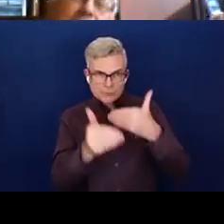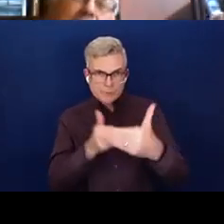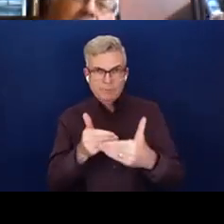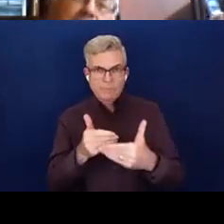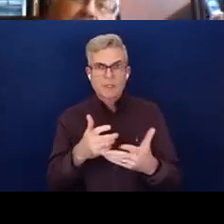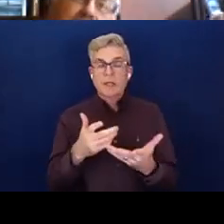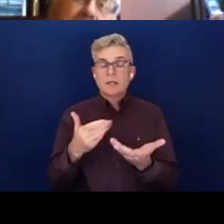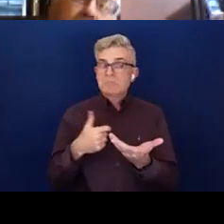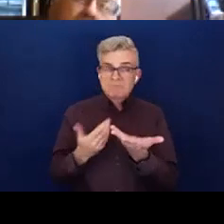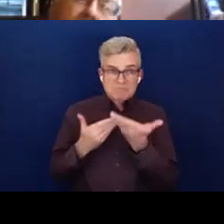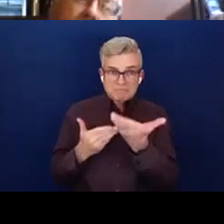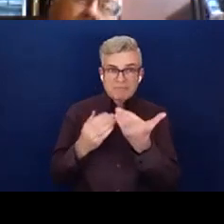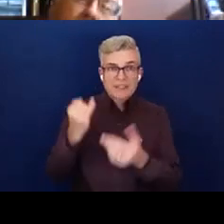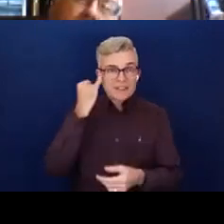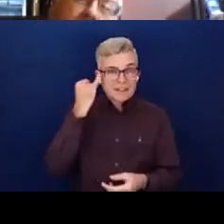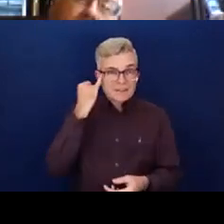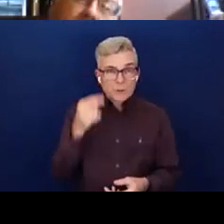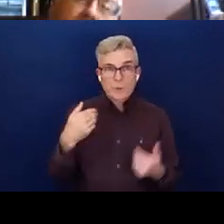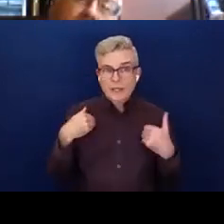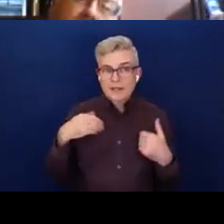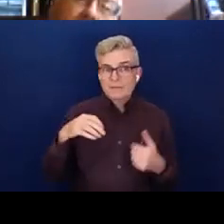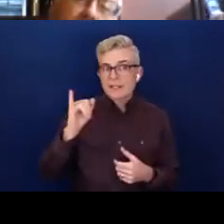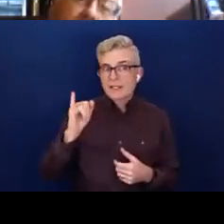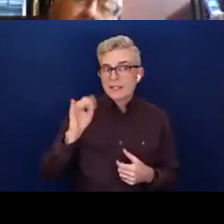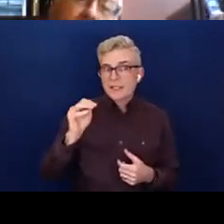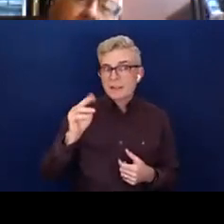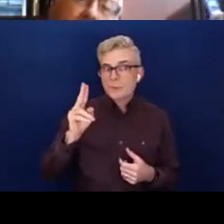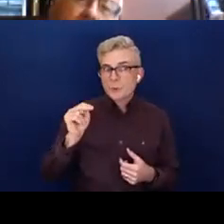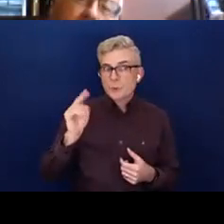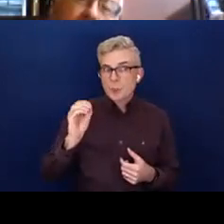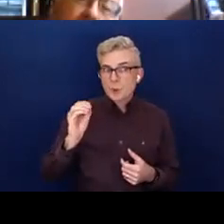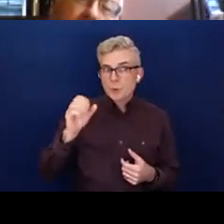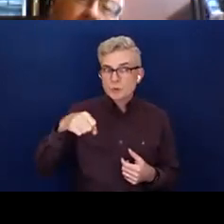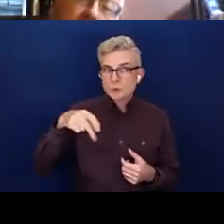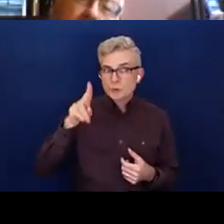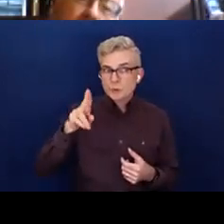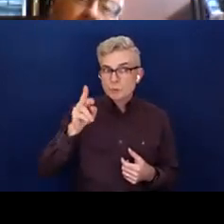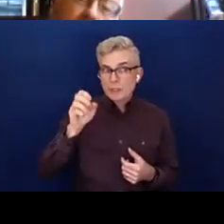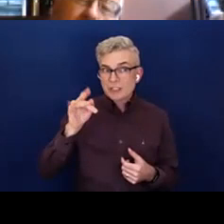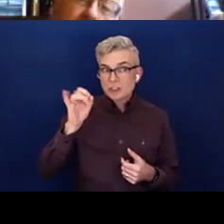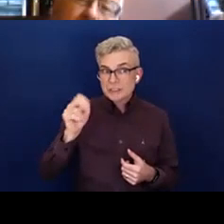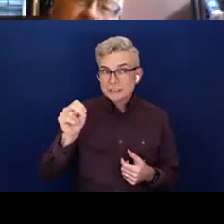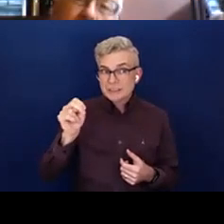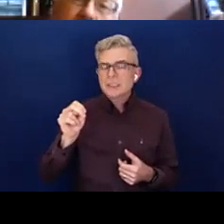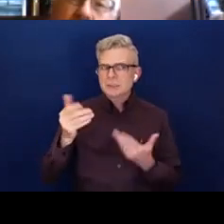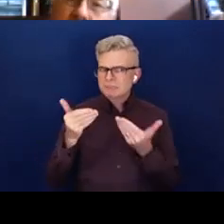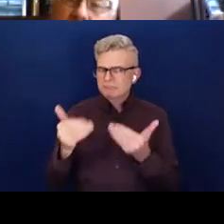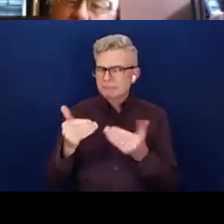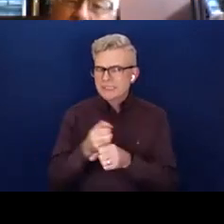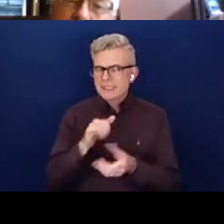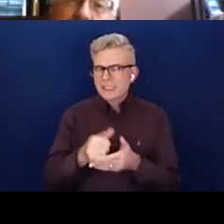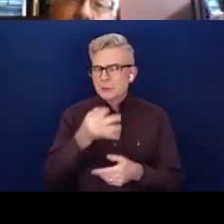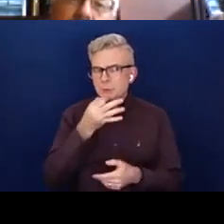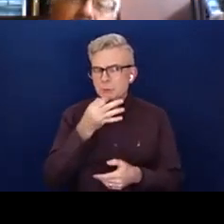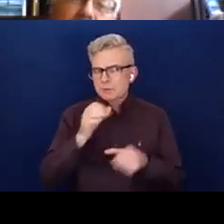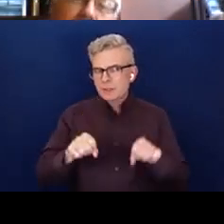have immunosuppression. The mRNA vaccines should be very safe